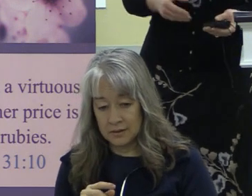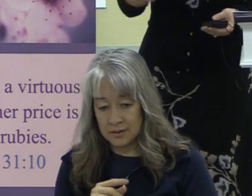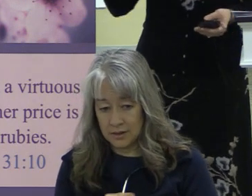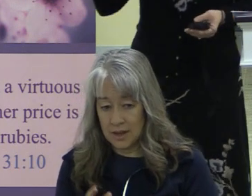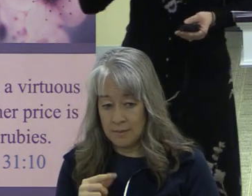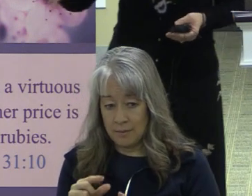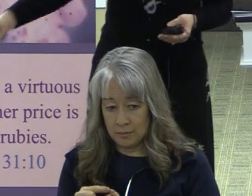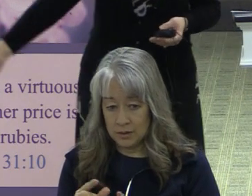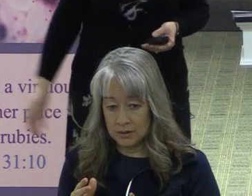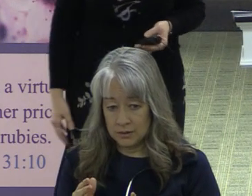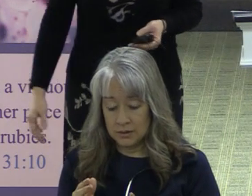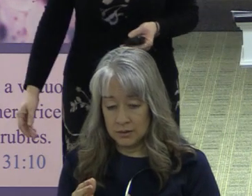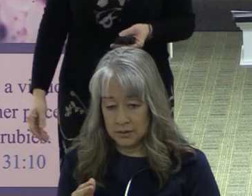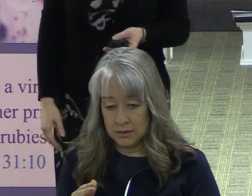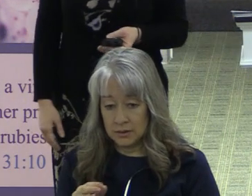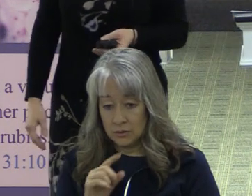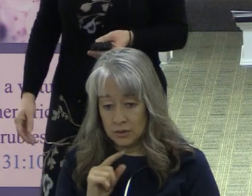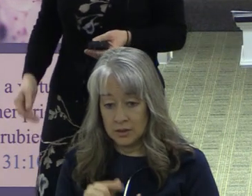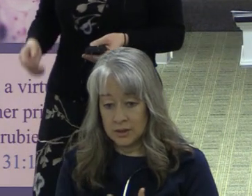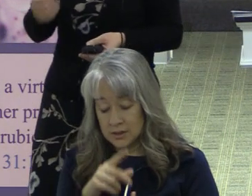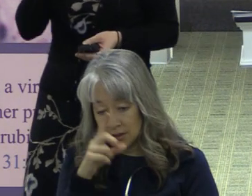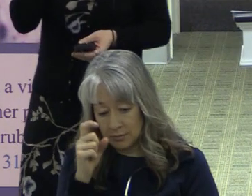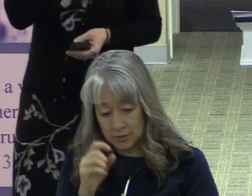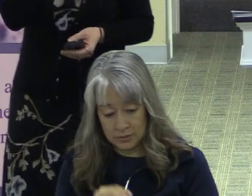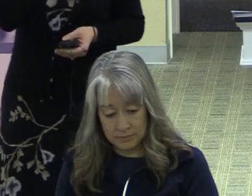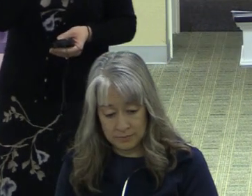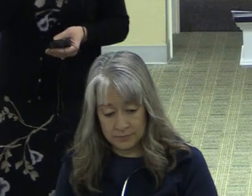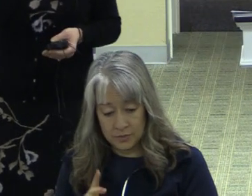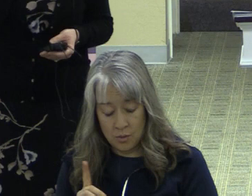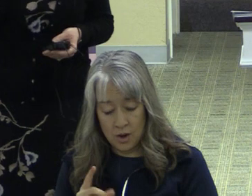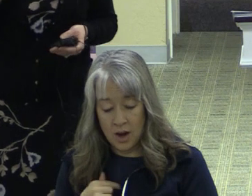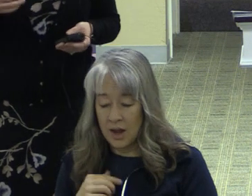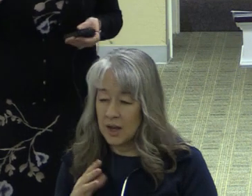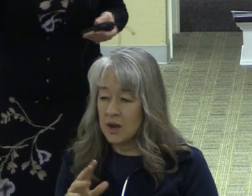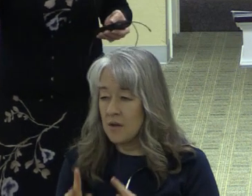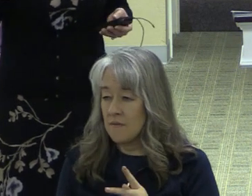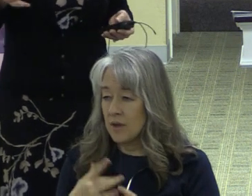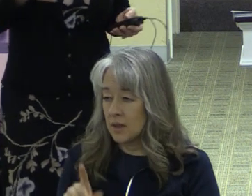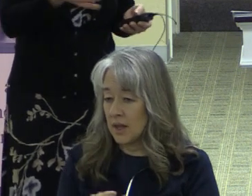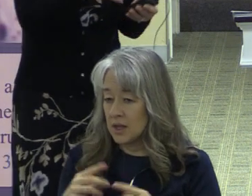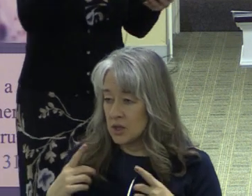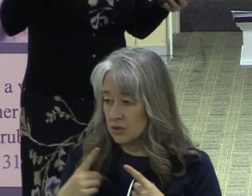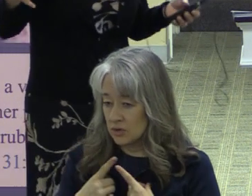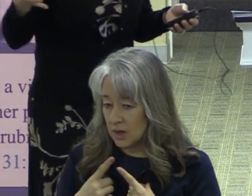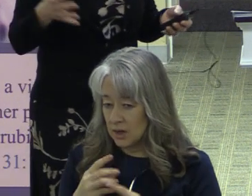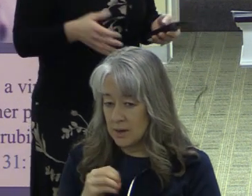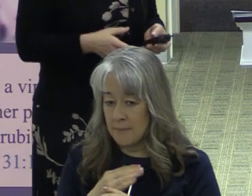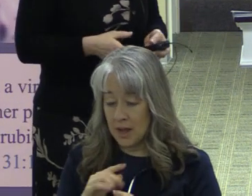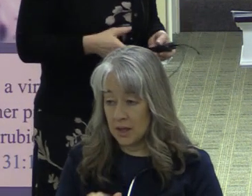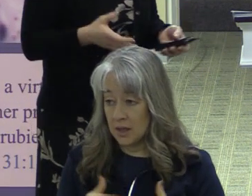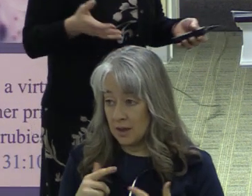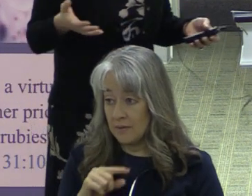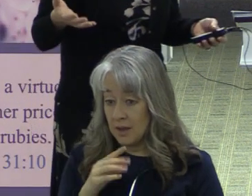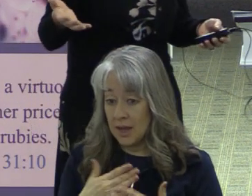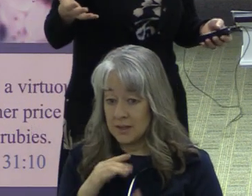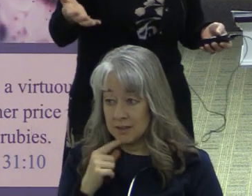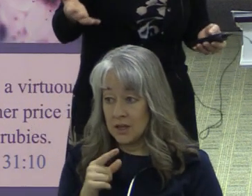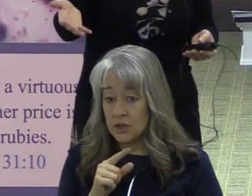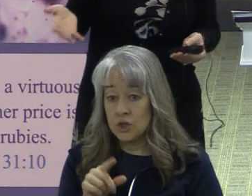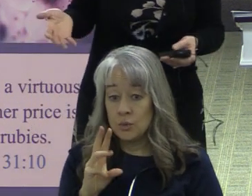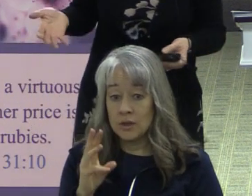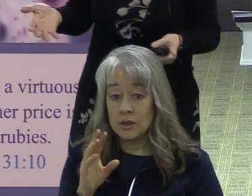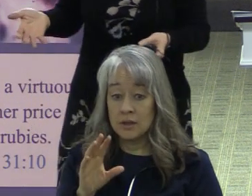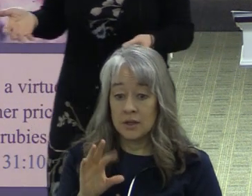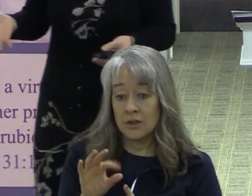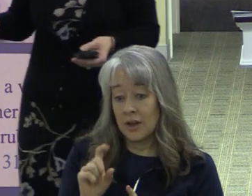came a point, really this summer, where I kind of felt like the dragon in my life had said, "You're going to